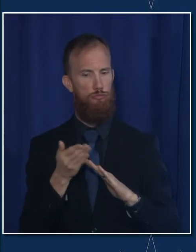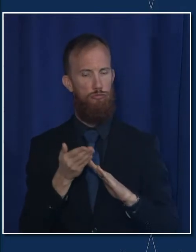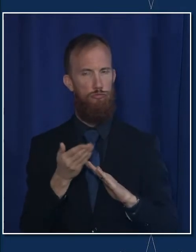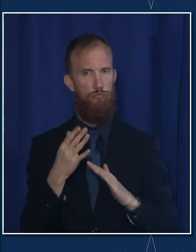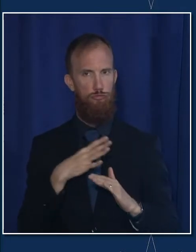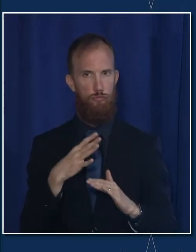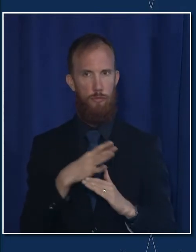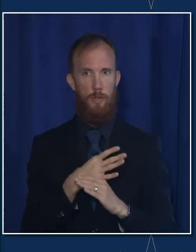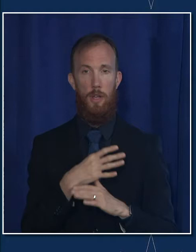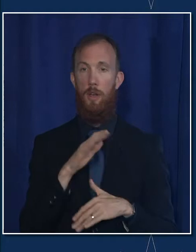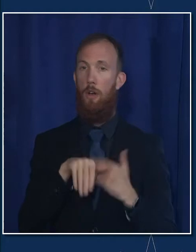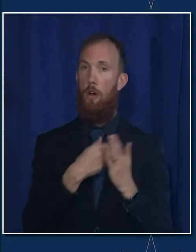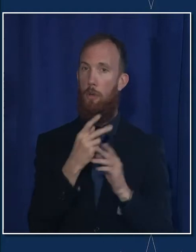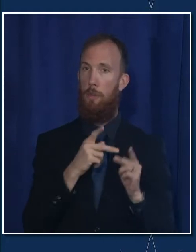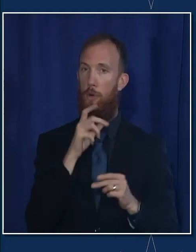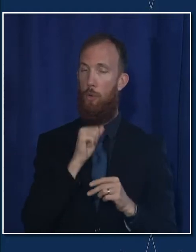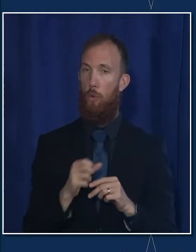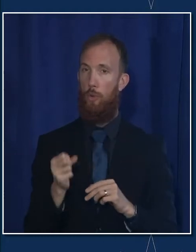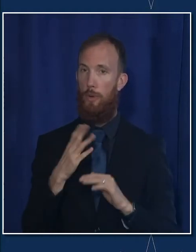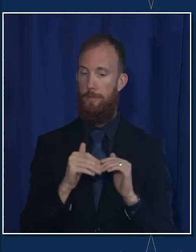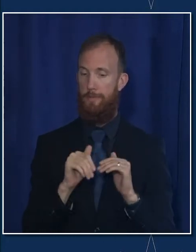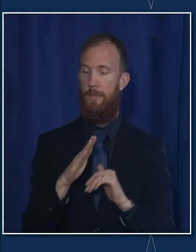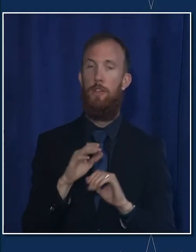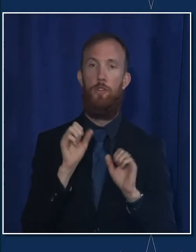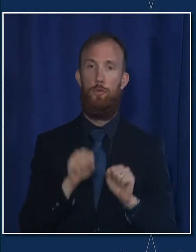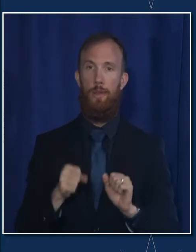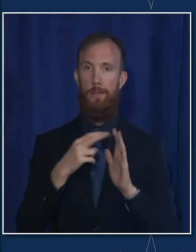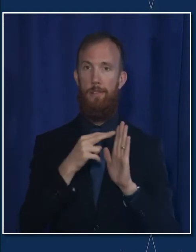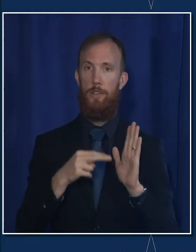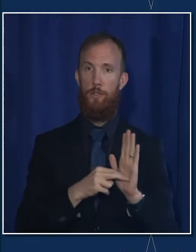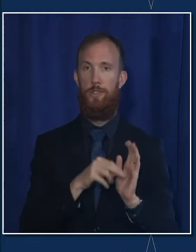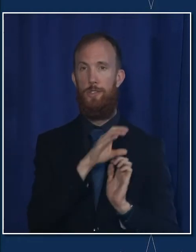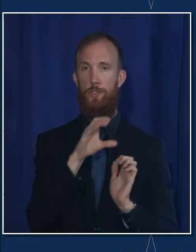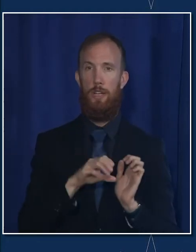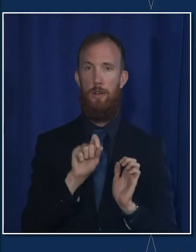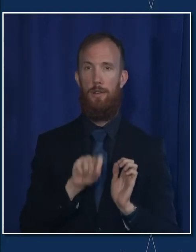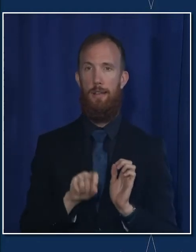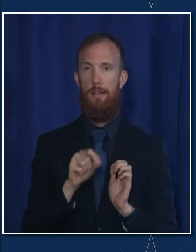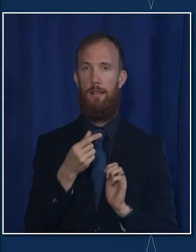can register at chicago.gov/at-home or call